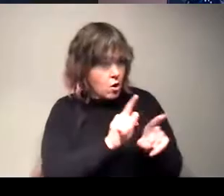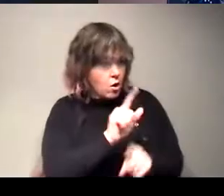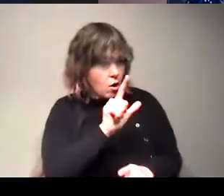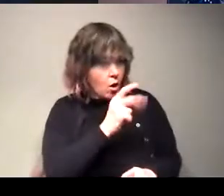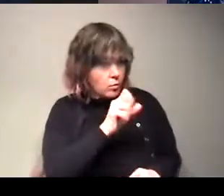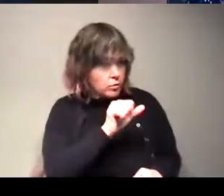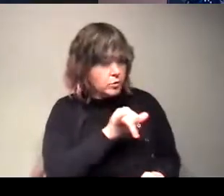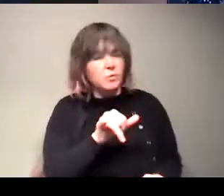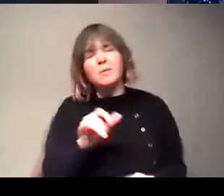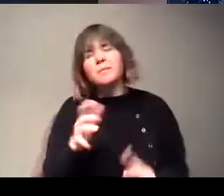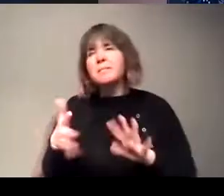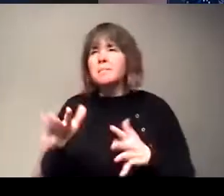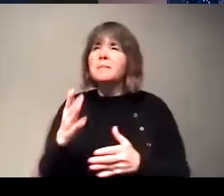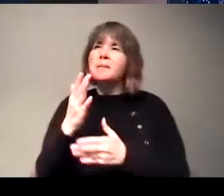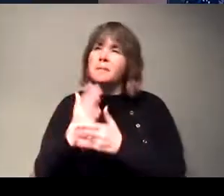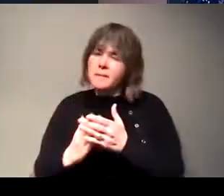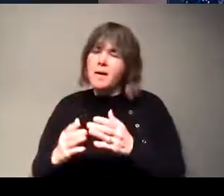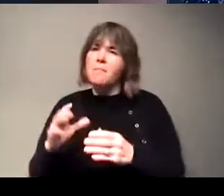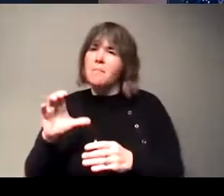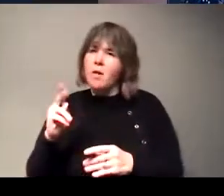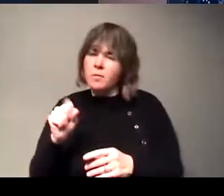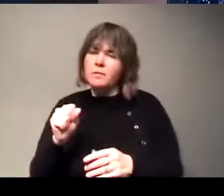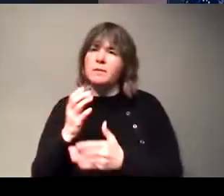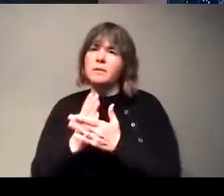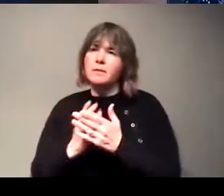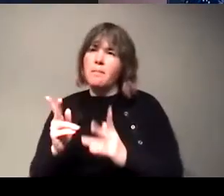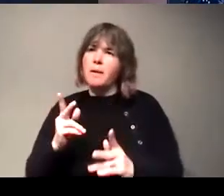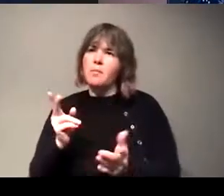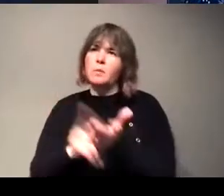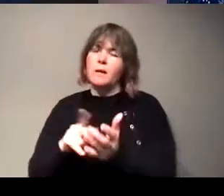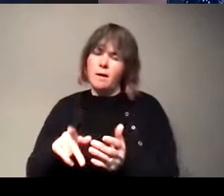some enlisted people also. And